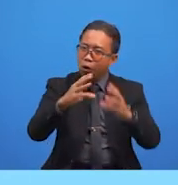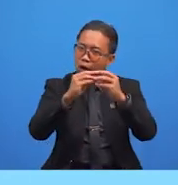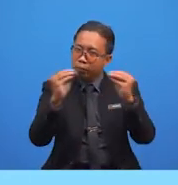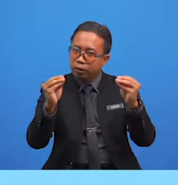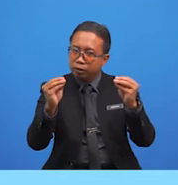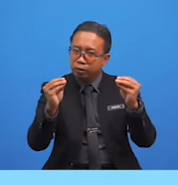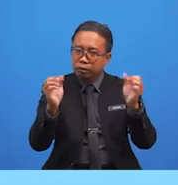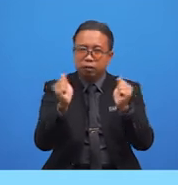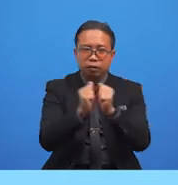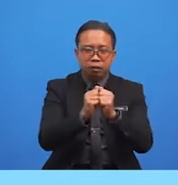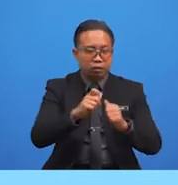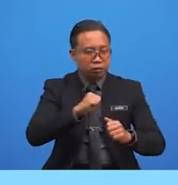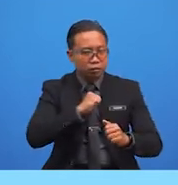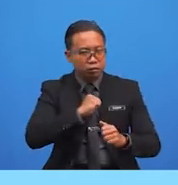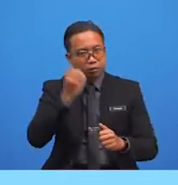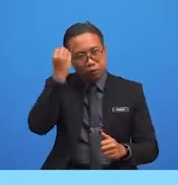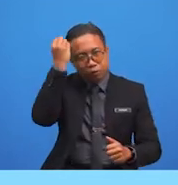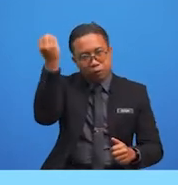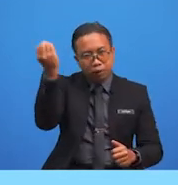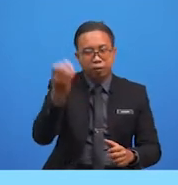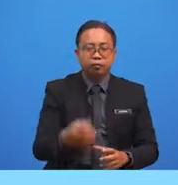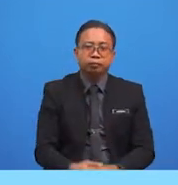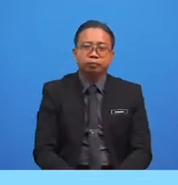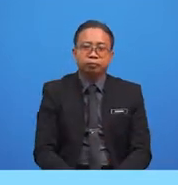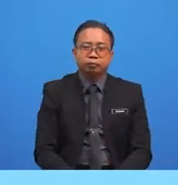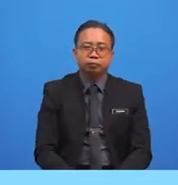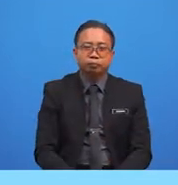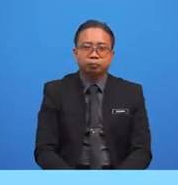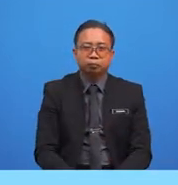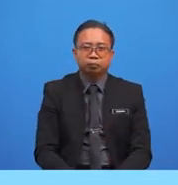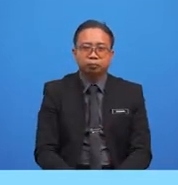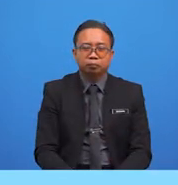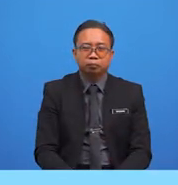your conclusion with your personal opinion.